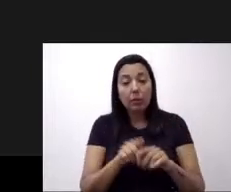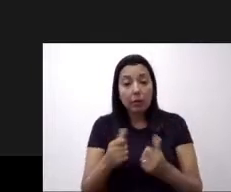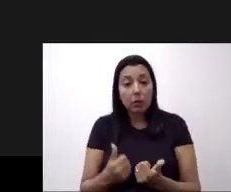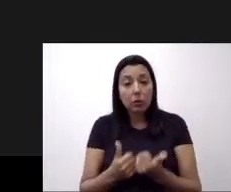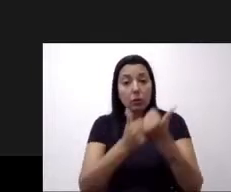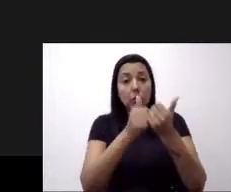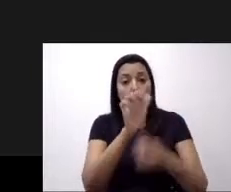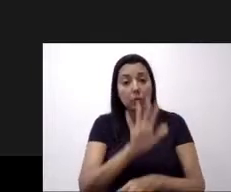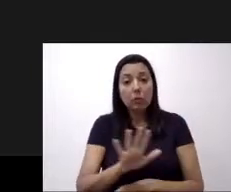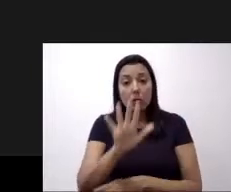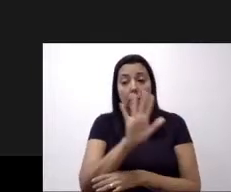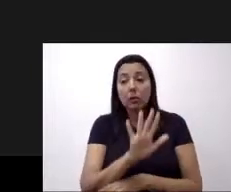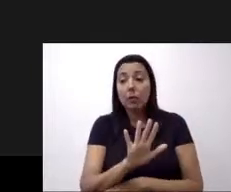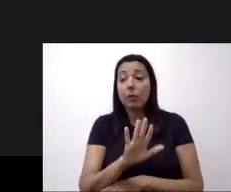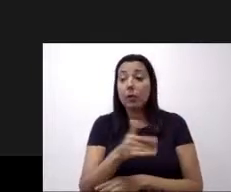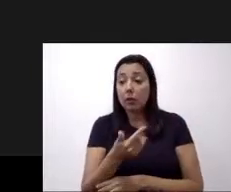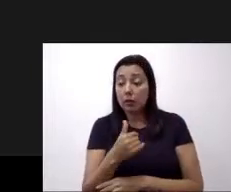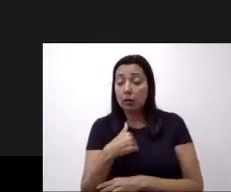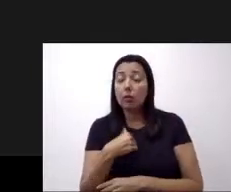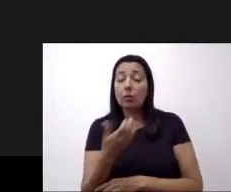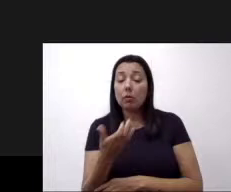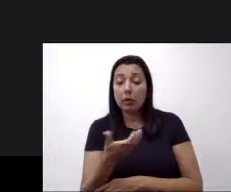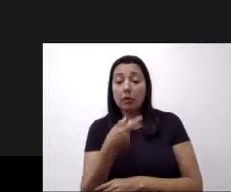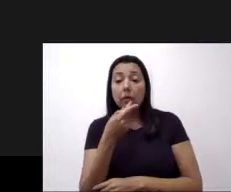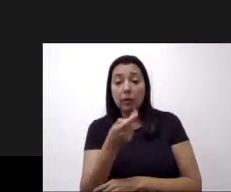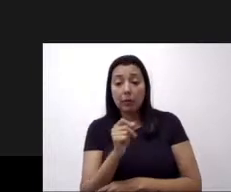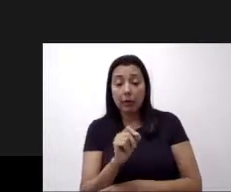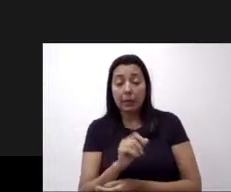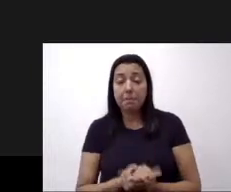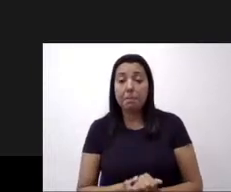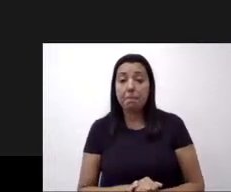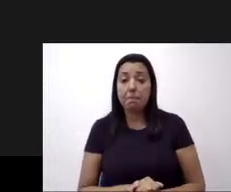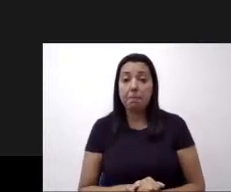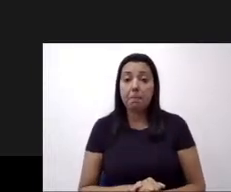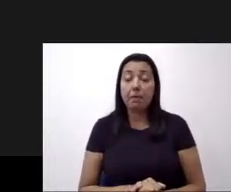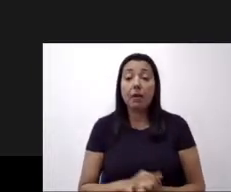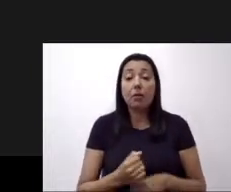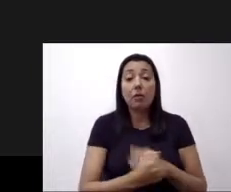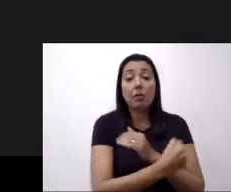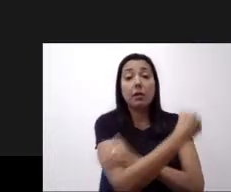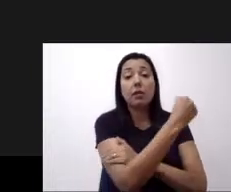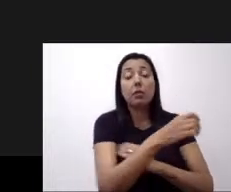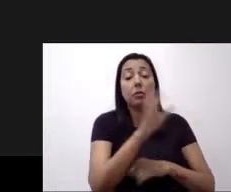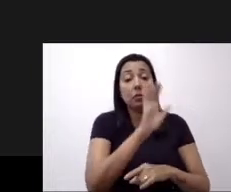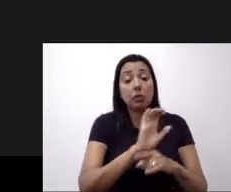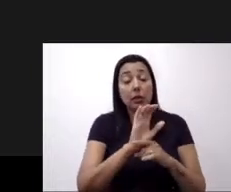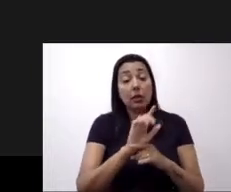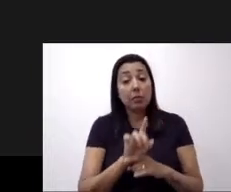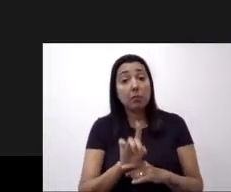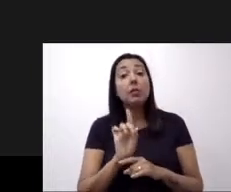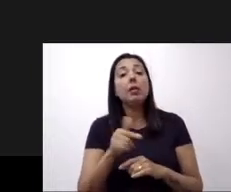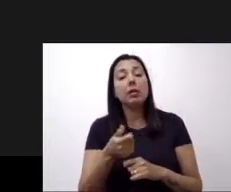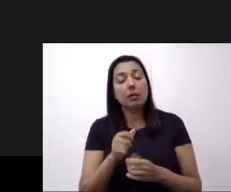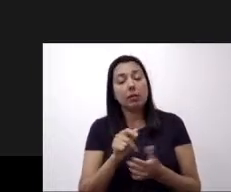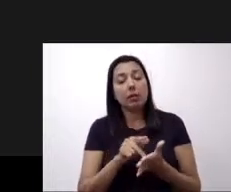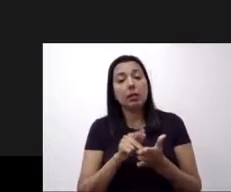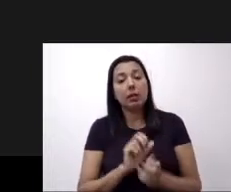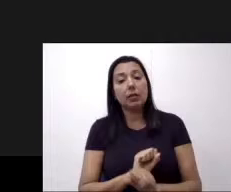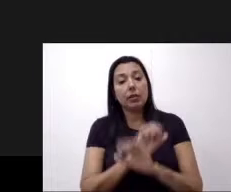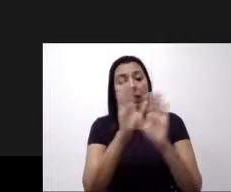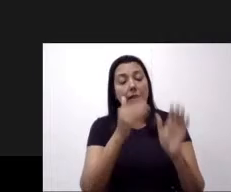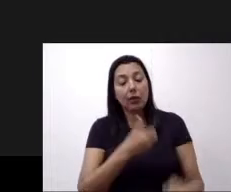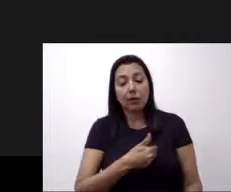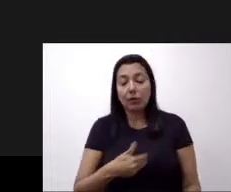What can we say about state feminism? First of all, of course, government did not begin to